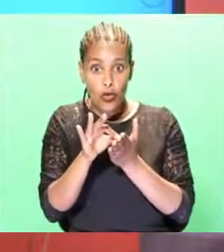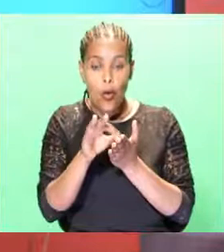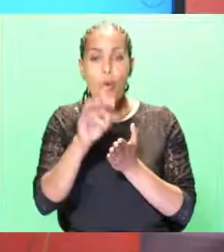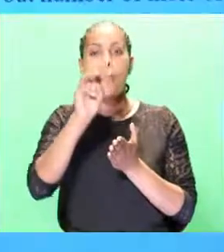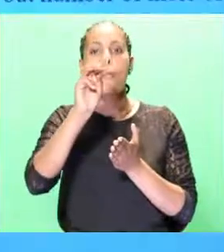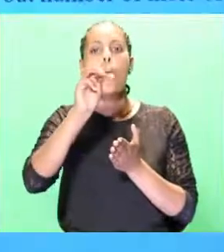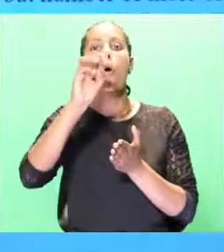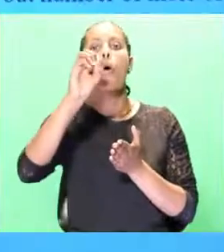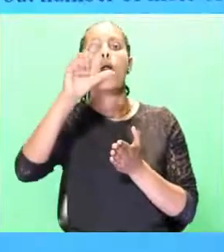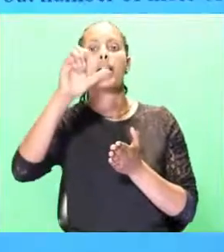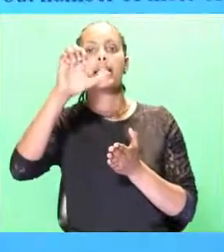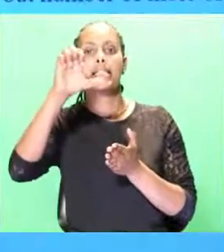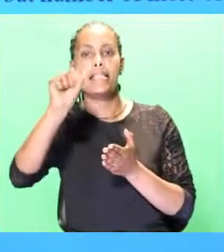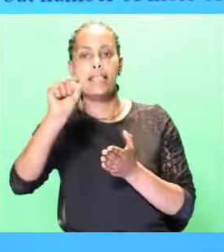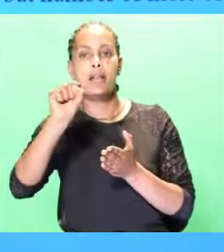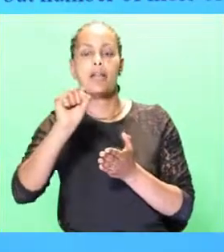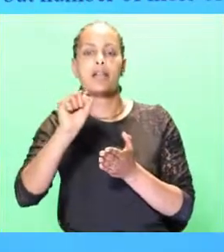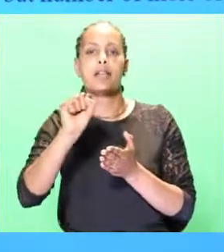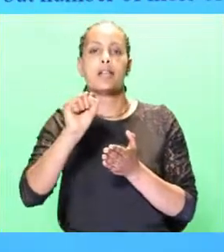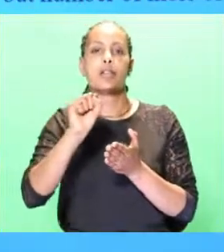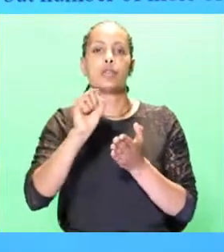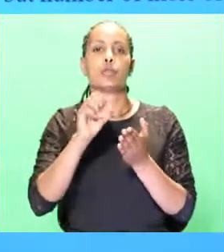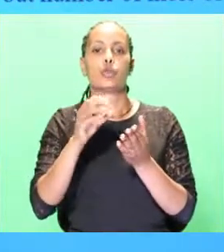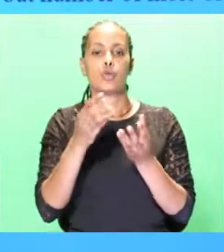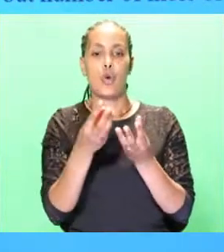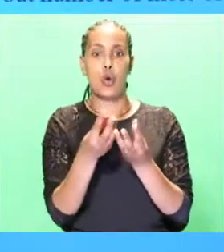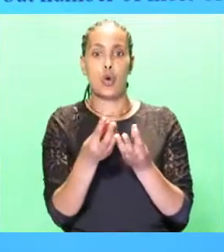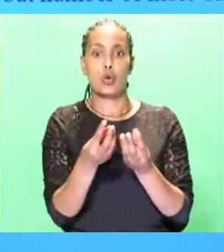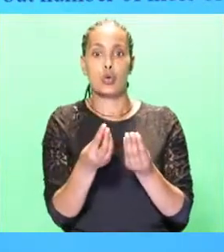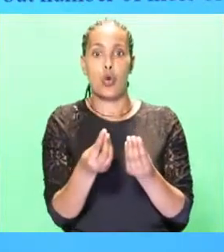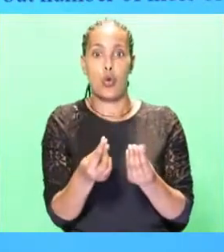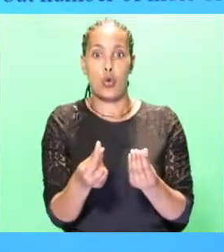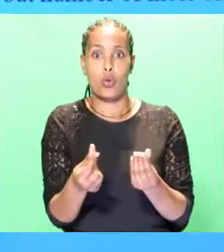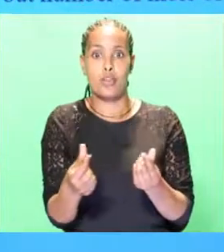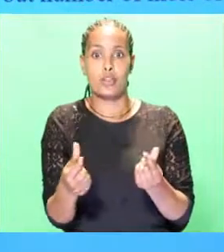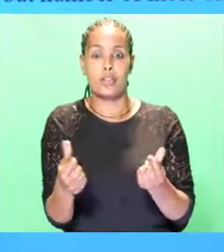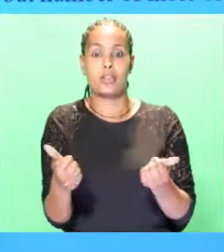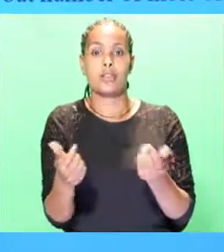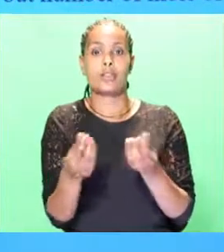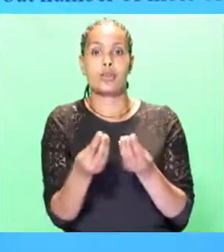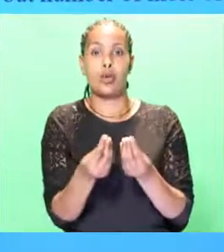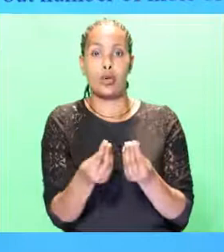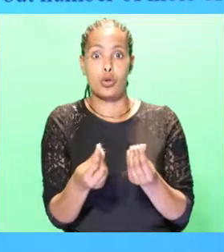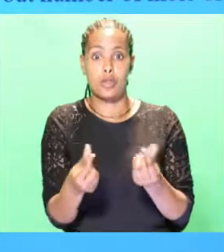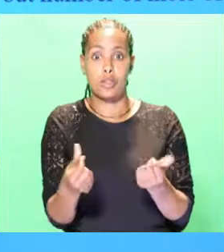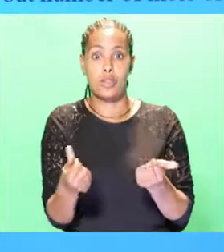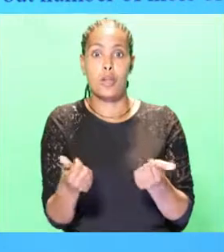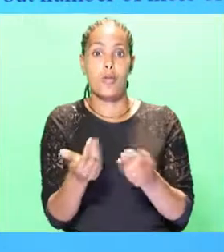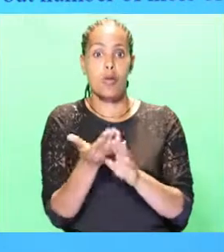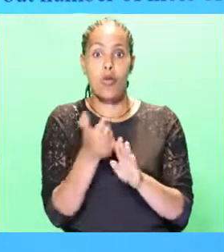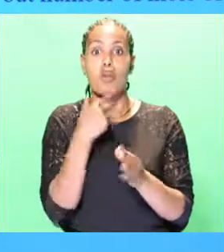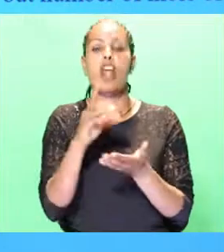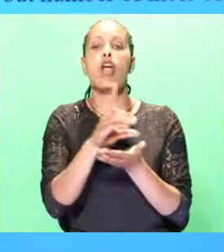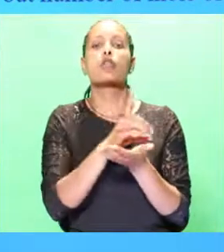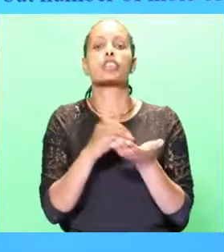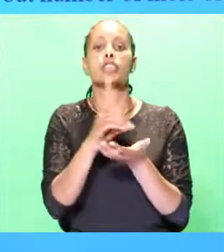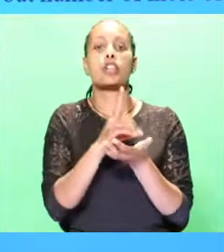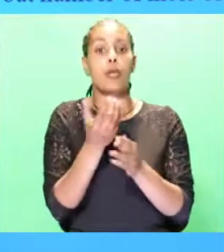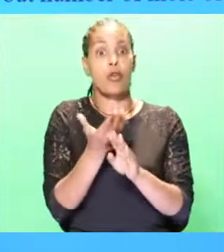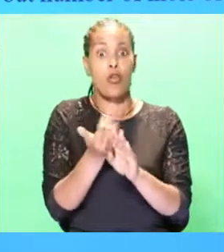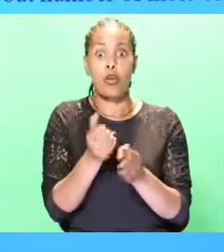moles of solids, number of moles of solids before dilution